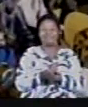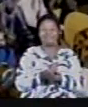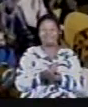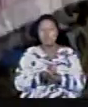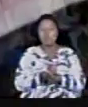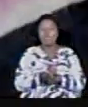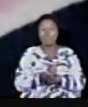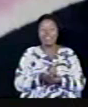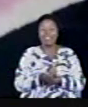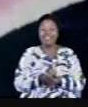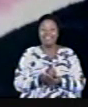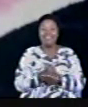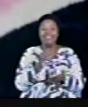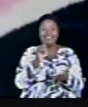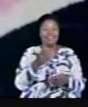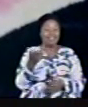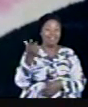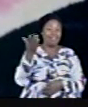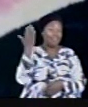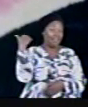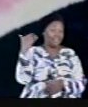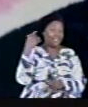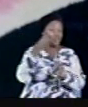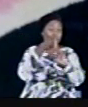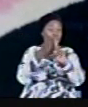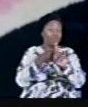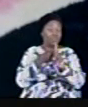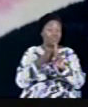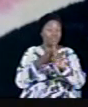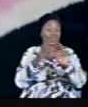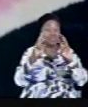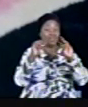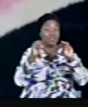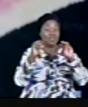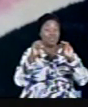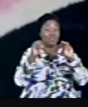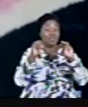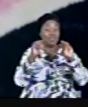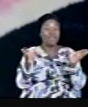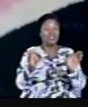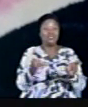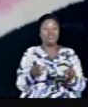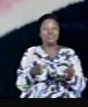Last month, March, we were in